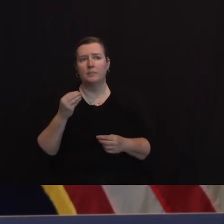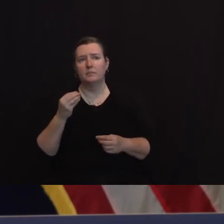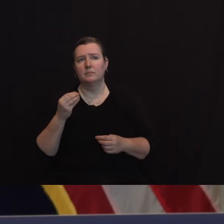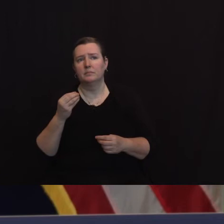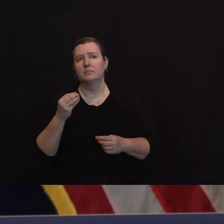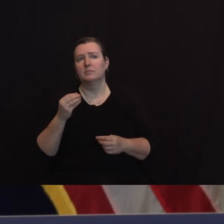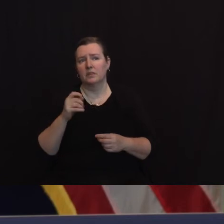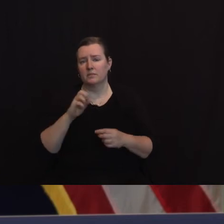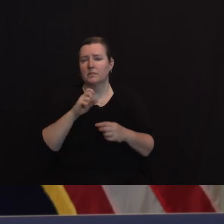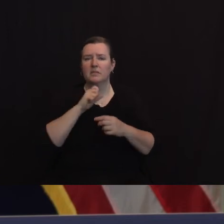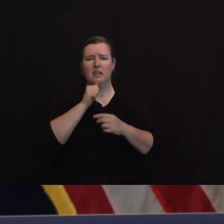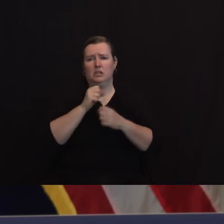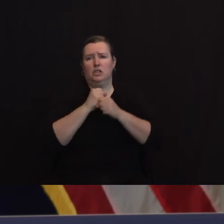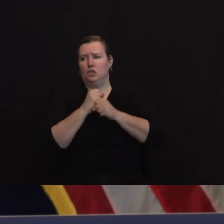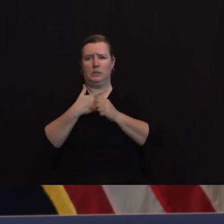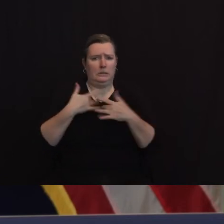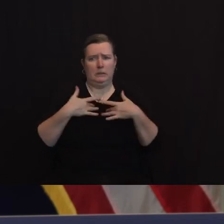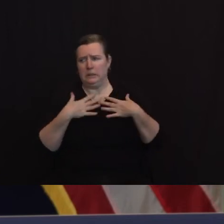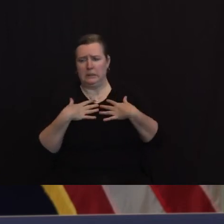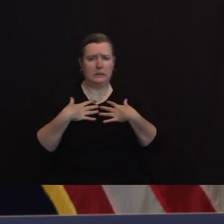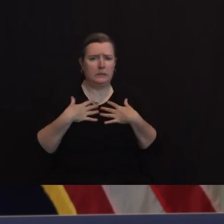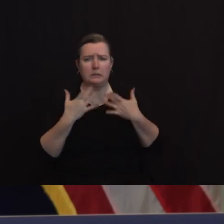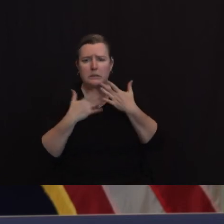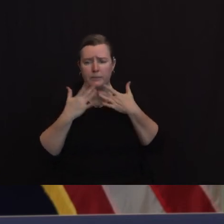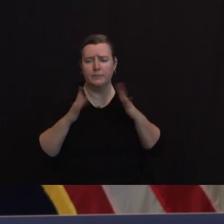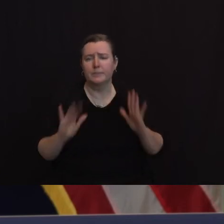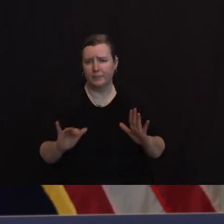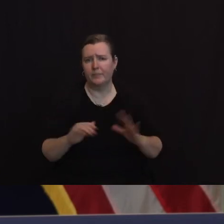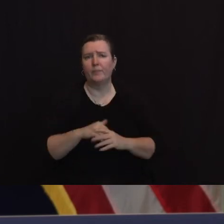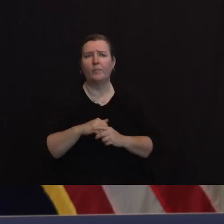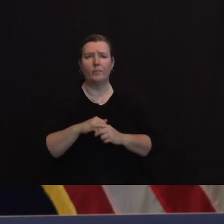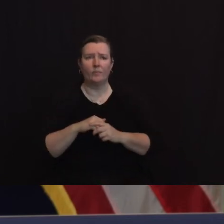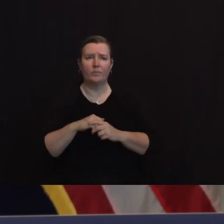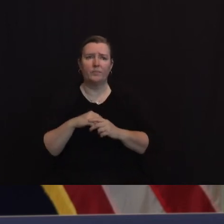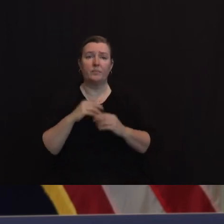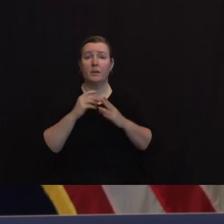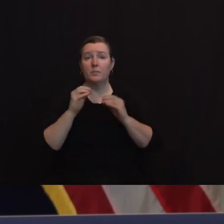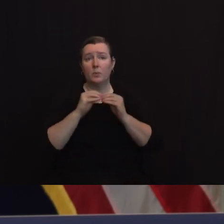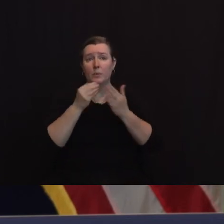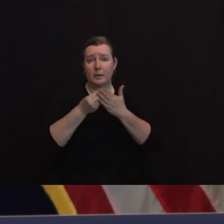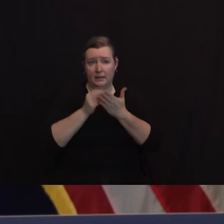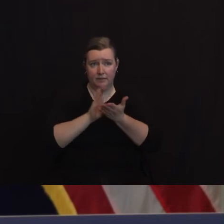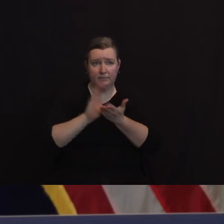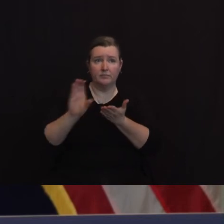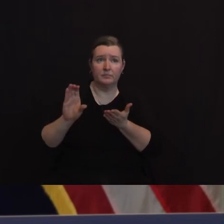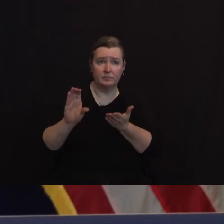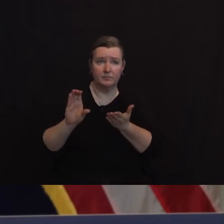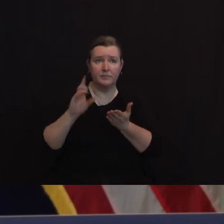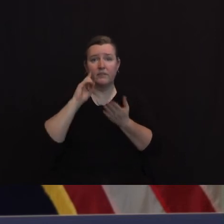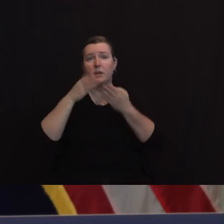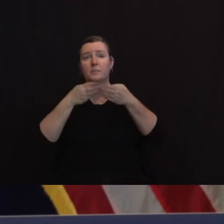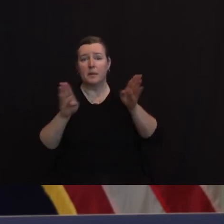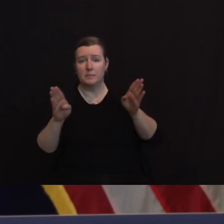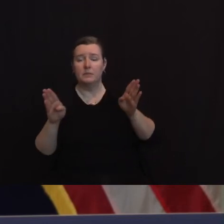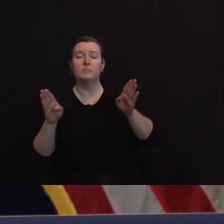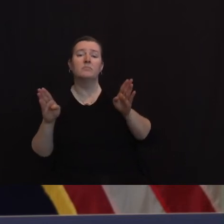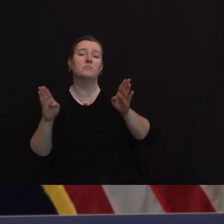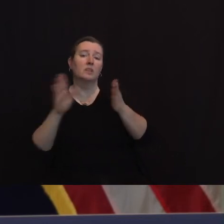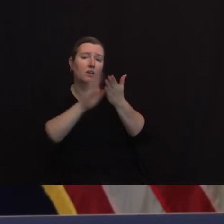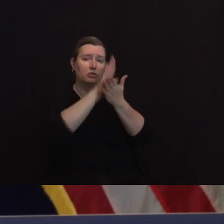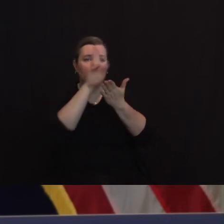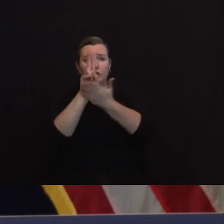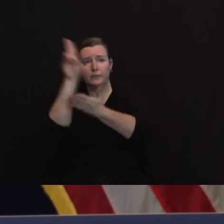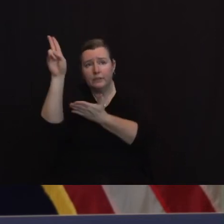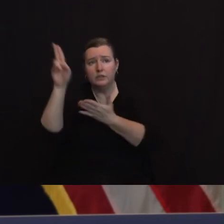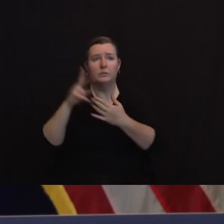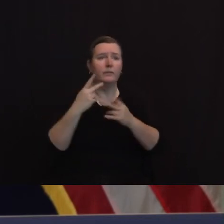$1 million in Gear 2 funds will be awarded to public institutions to help foster innovative ways to combat food insecurity among